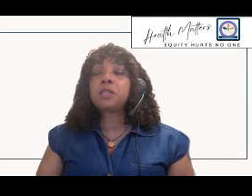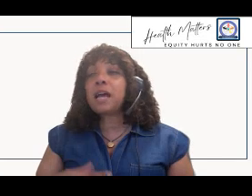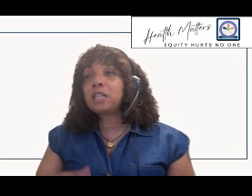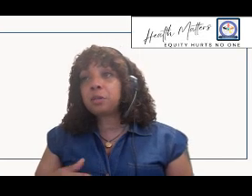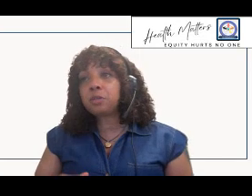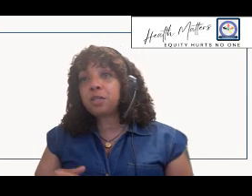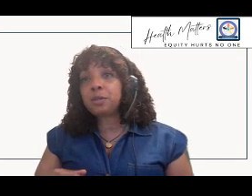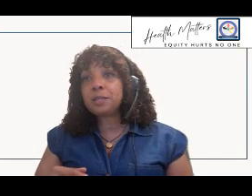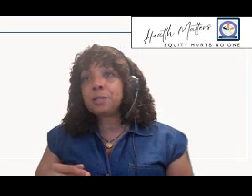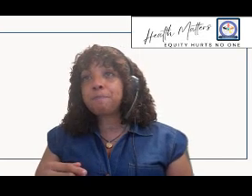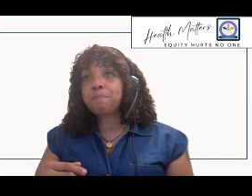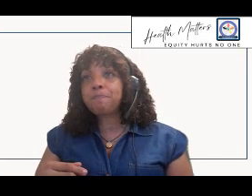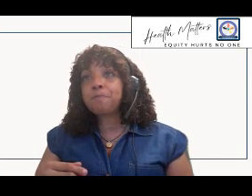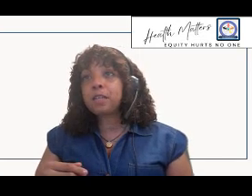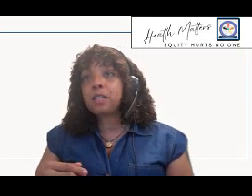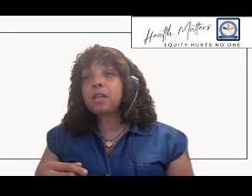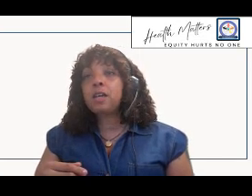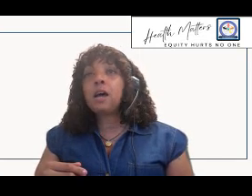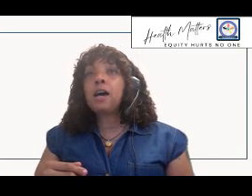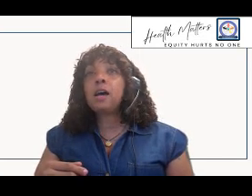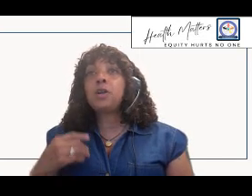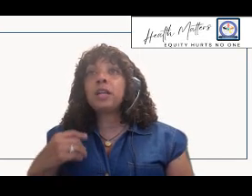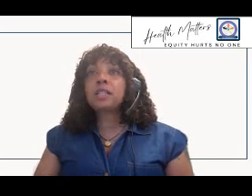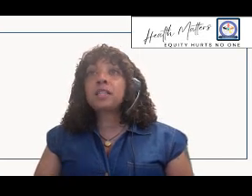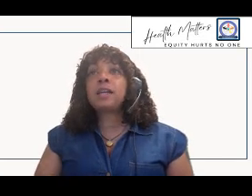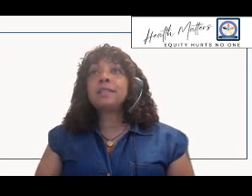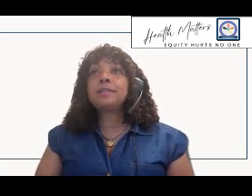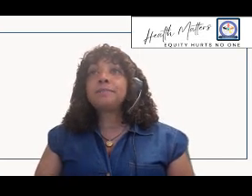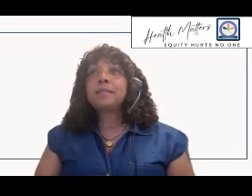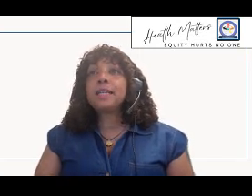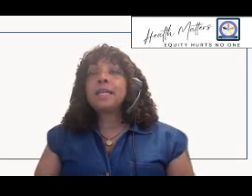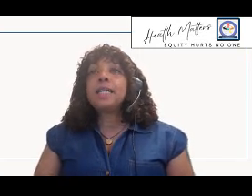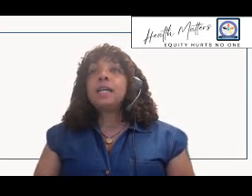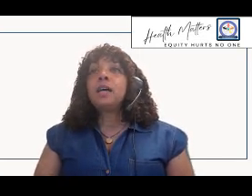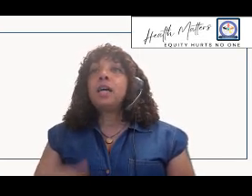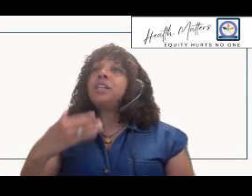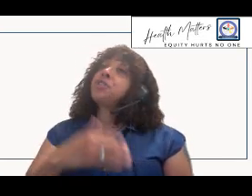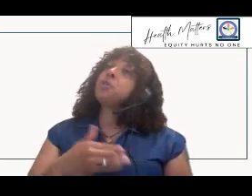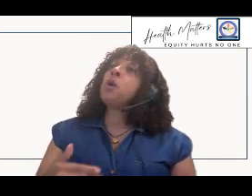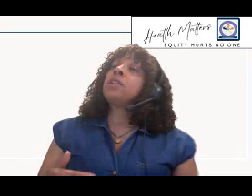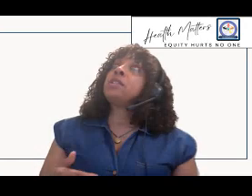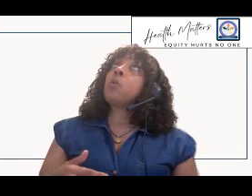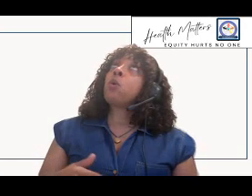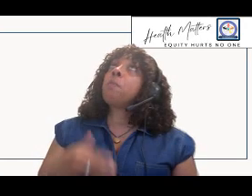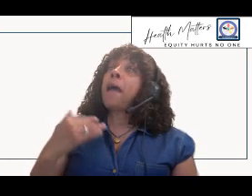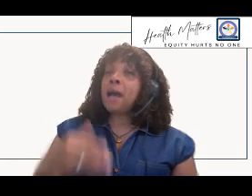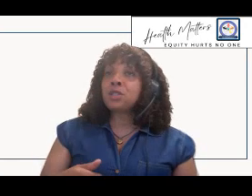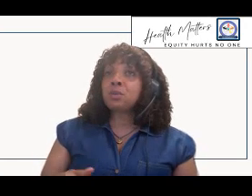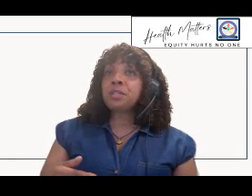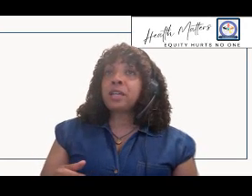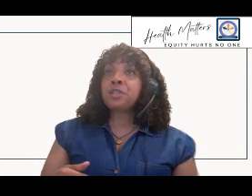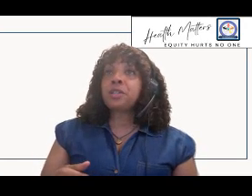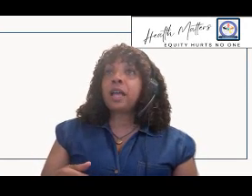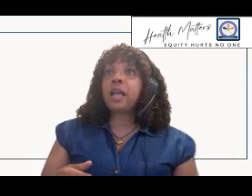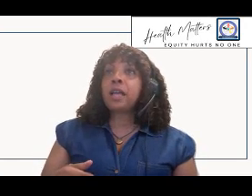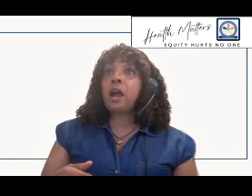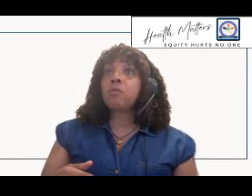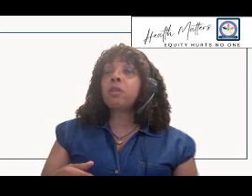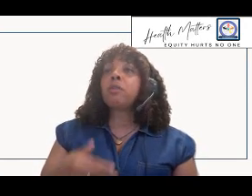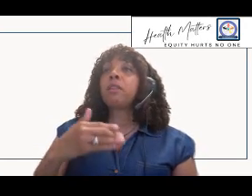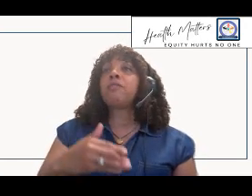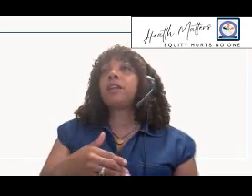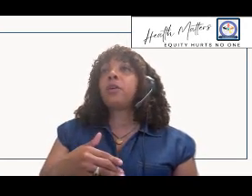hospitals and hospital districts. Our next slide. Additional ones that were passed through session